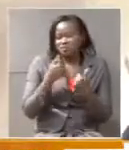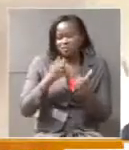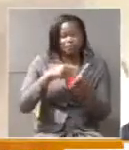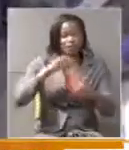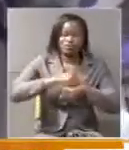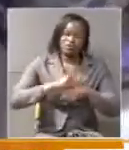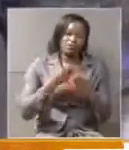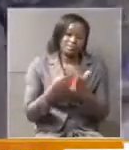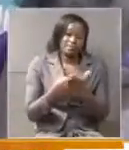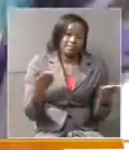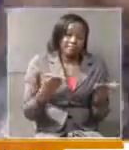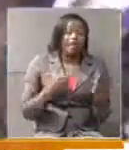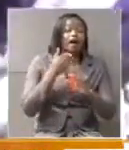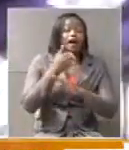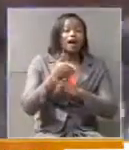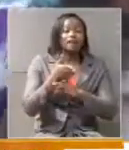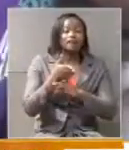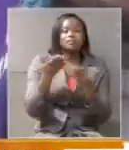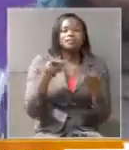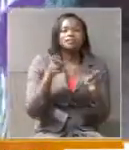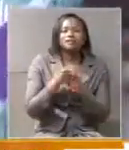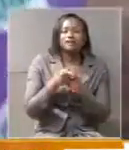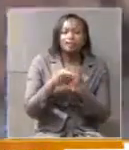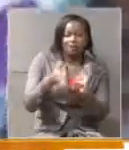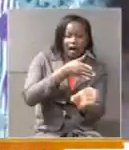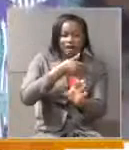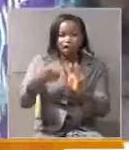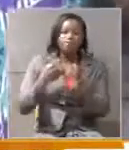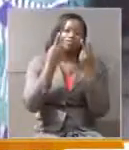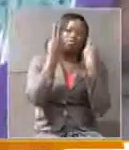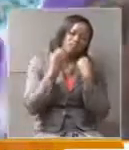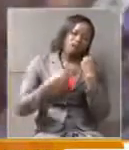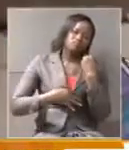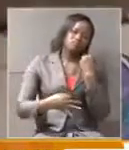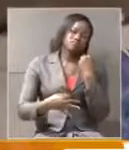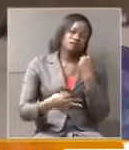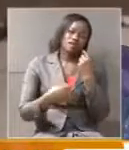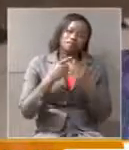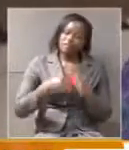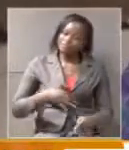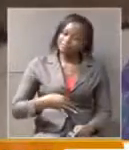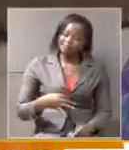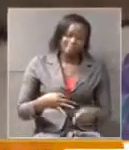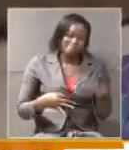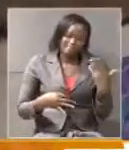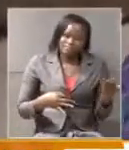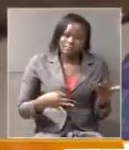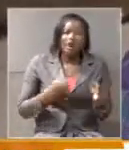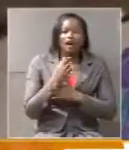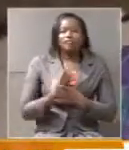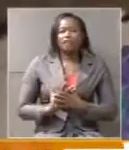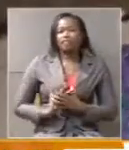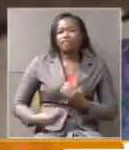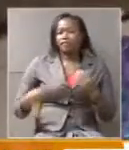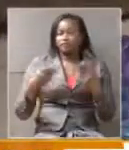fees. She was lured into intimacy, which left her pregnant, a pregnancy she unfortunately miscarried,